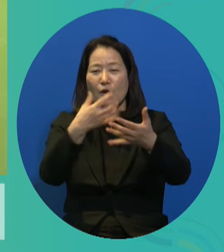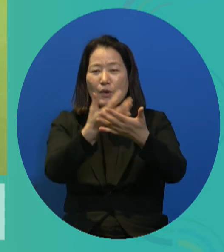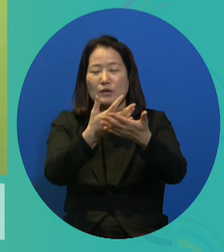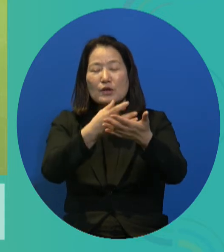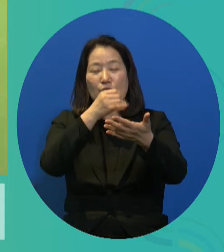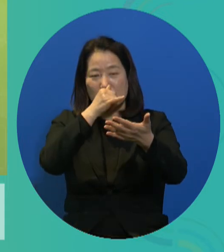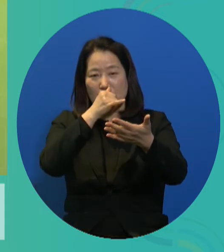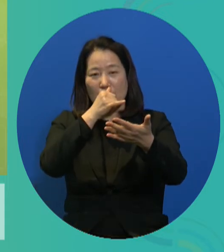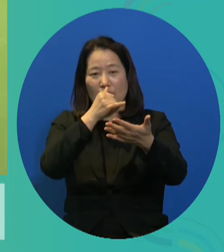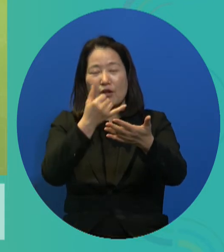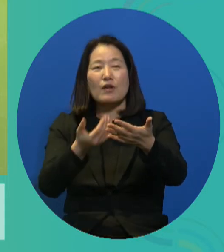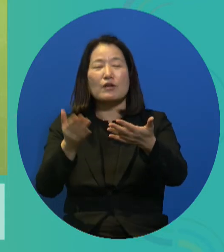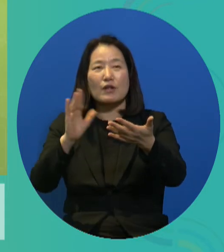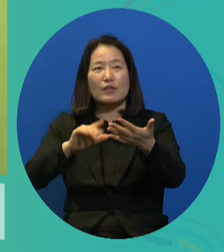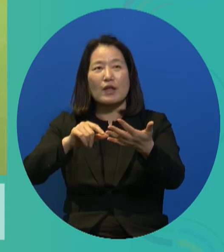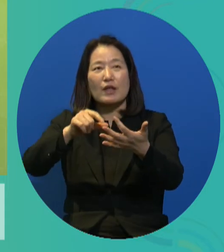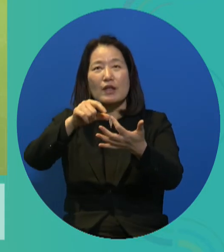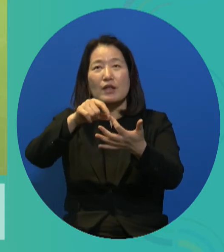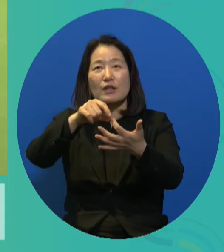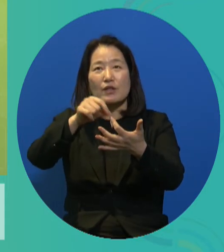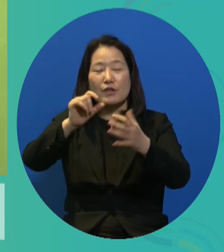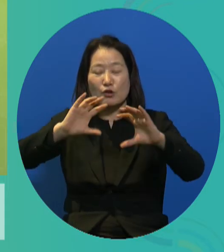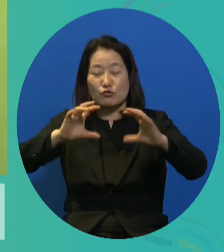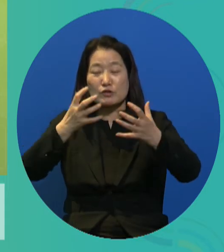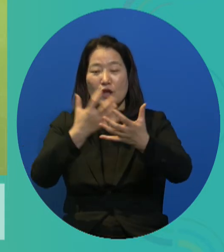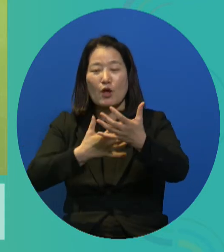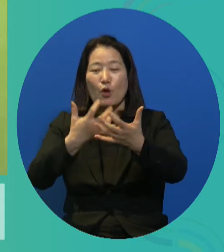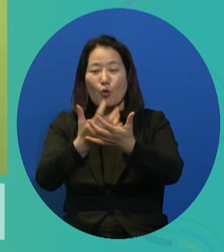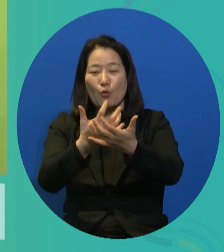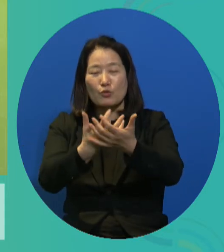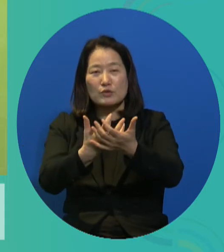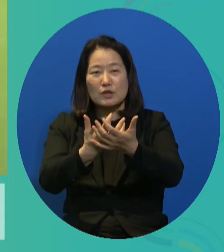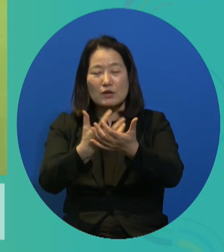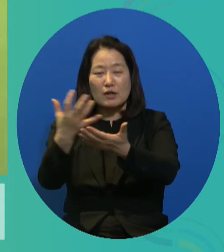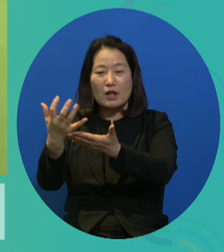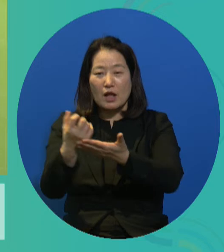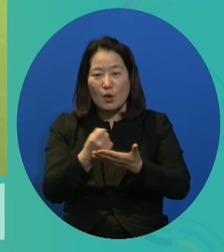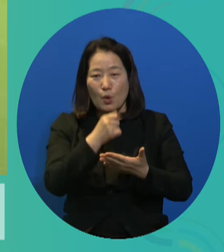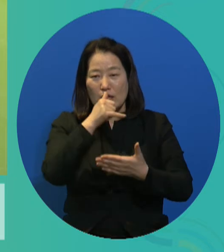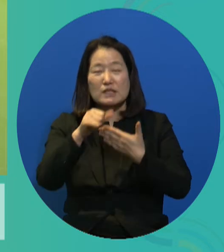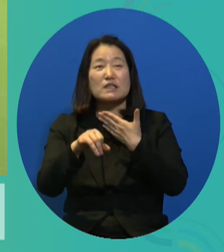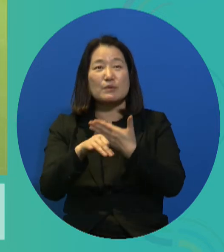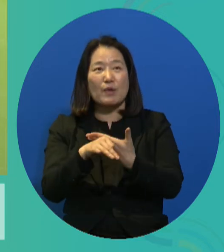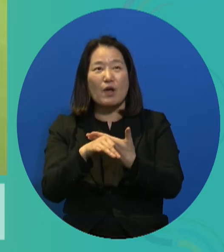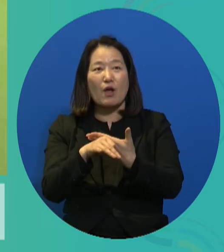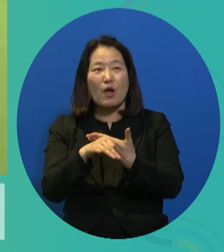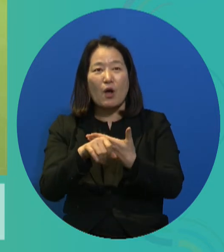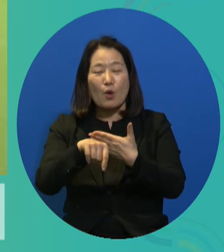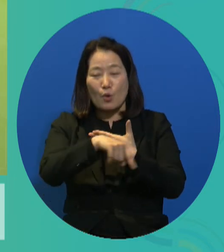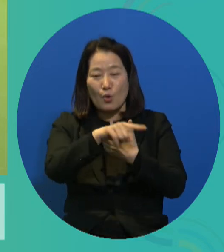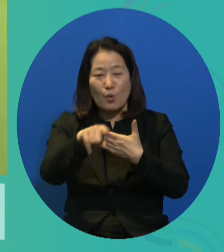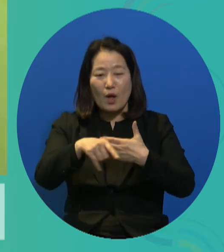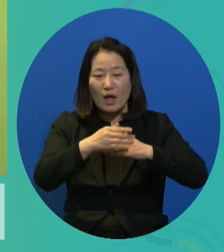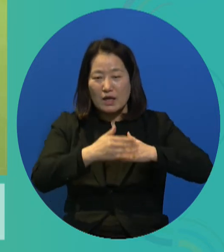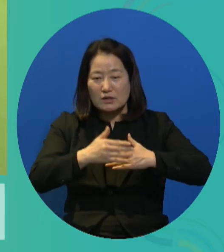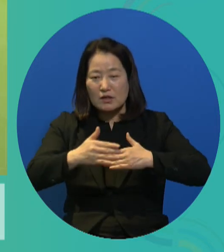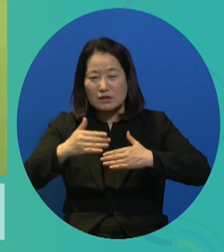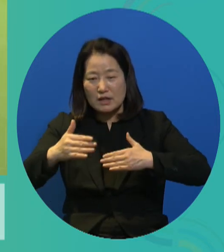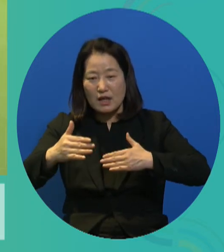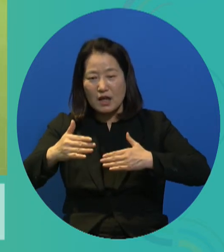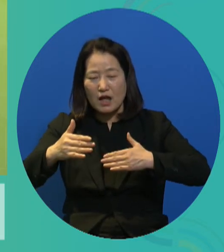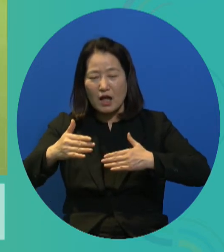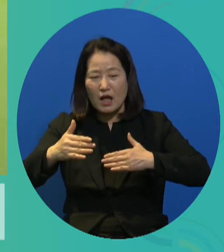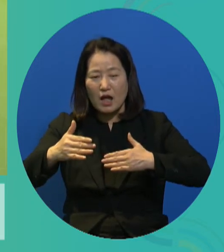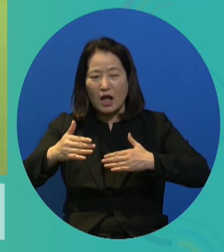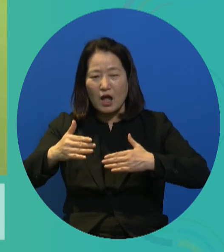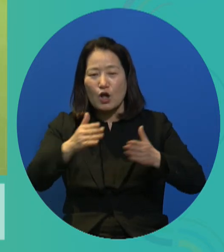and seminars, because there were many other conventions that I mentioned before, and although Korea has ratified many of the optional protocols to